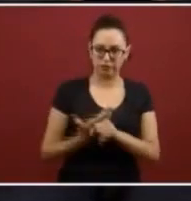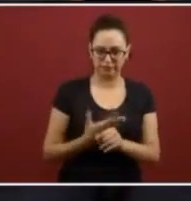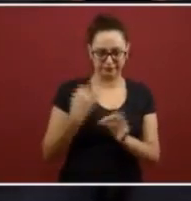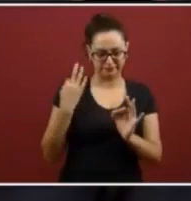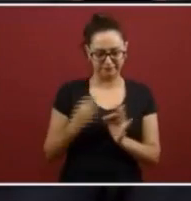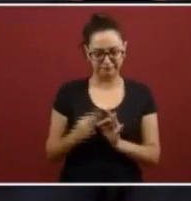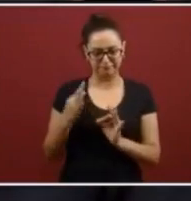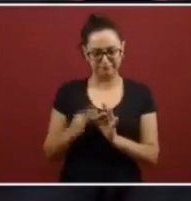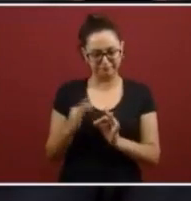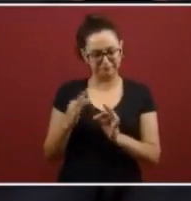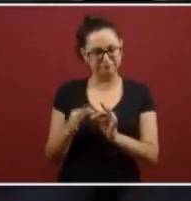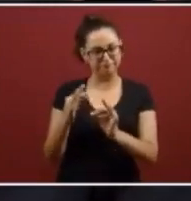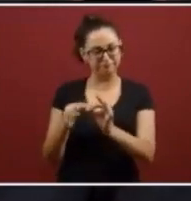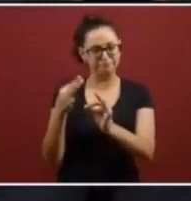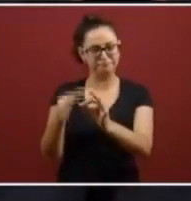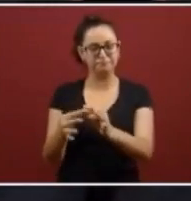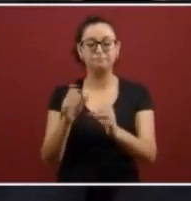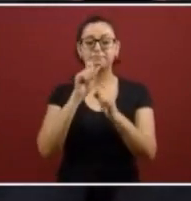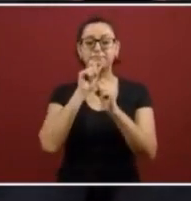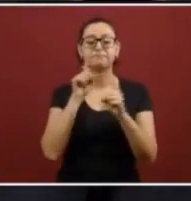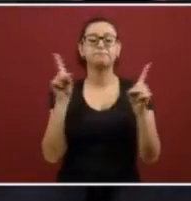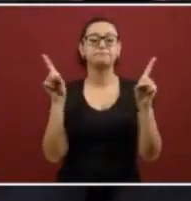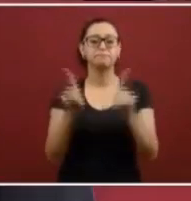our responsibility